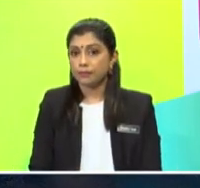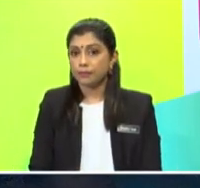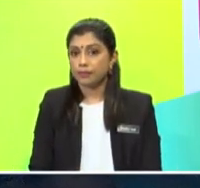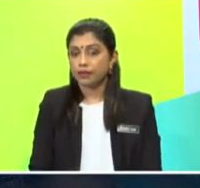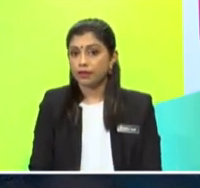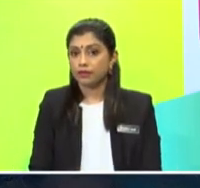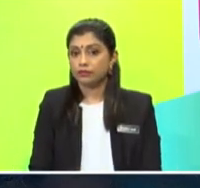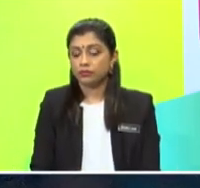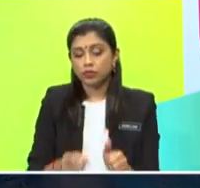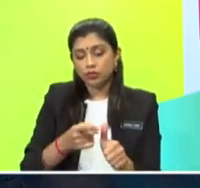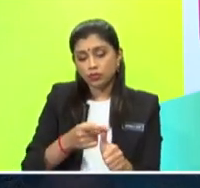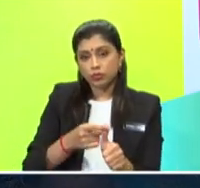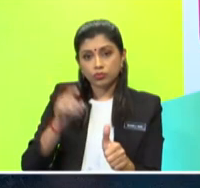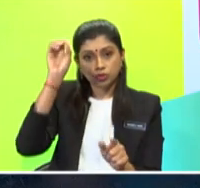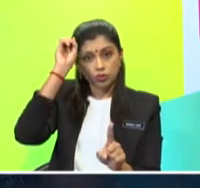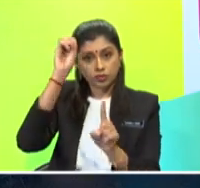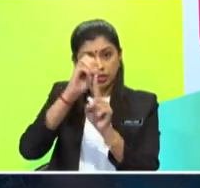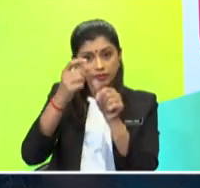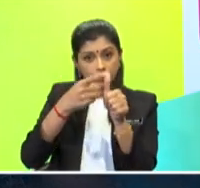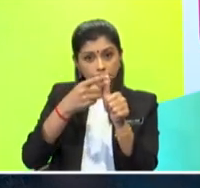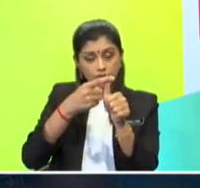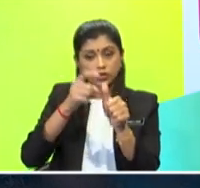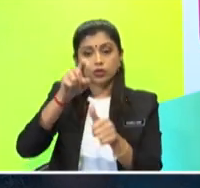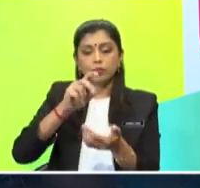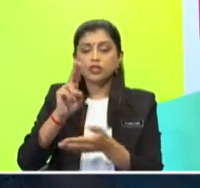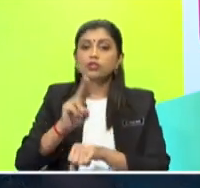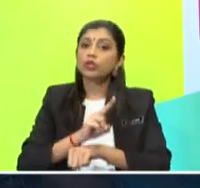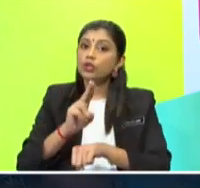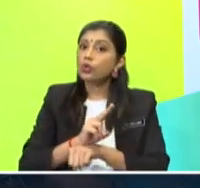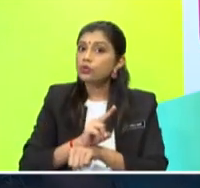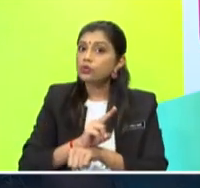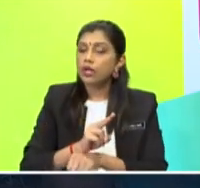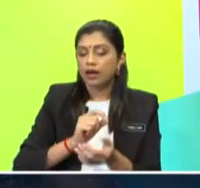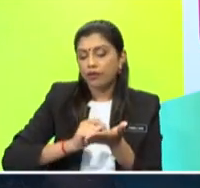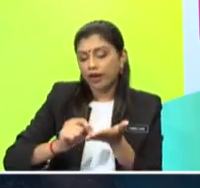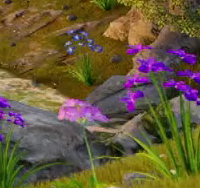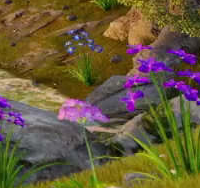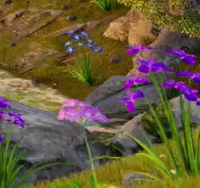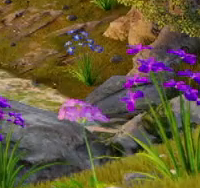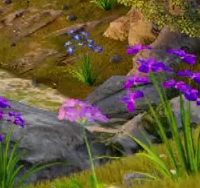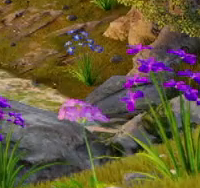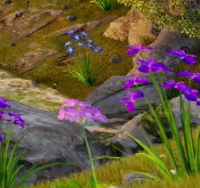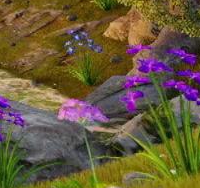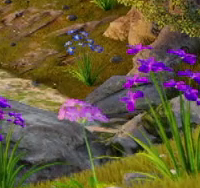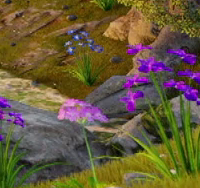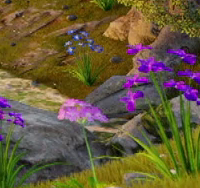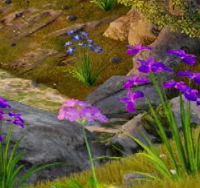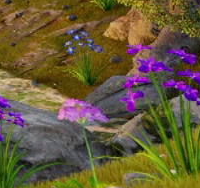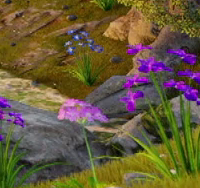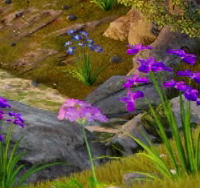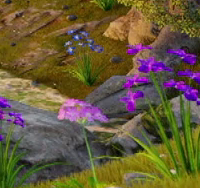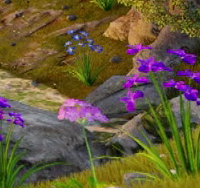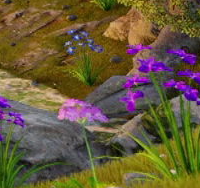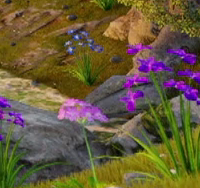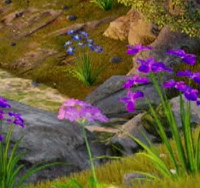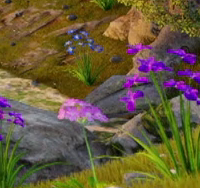is writing, on how to communicate with appropriate language, form and style. Besides that, we will also have our learning